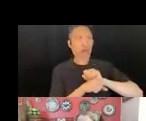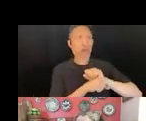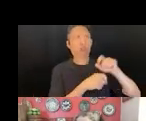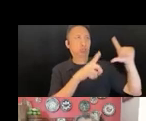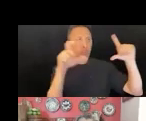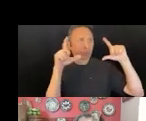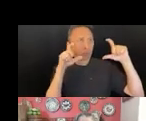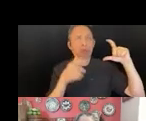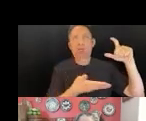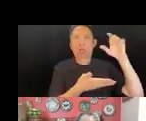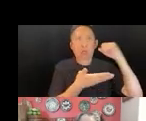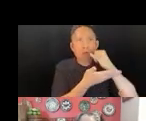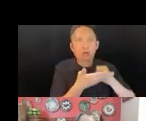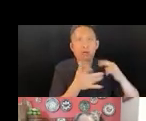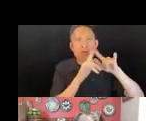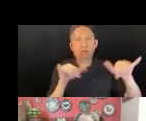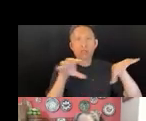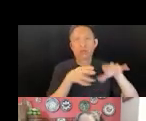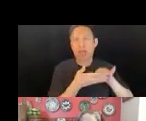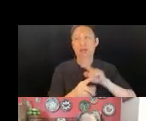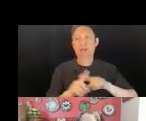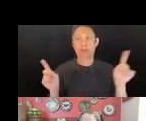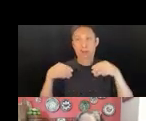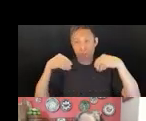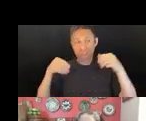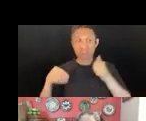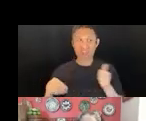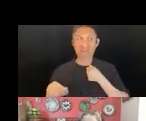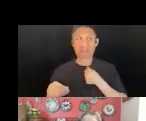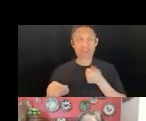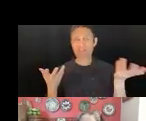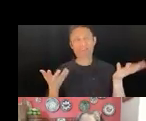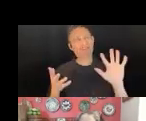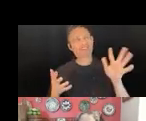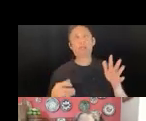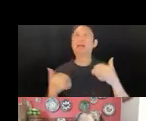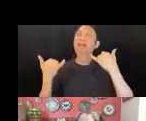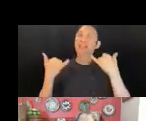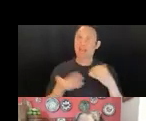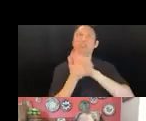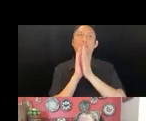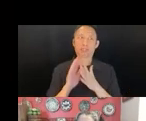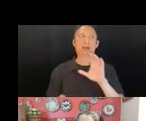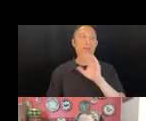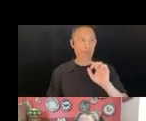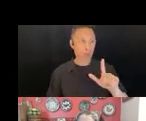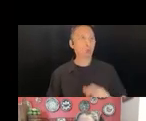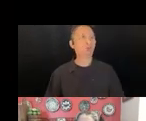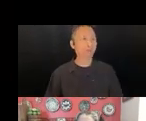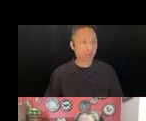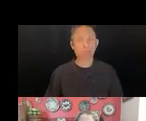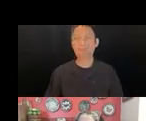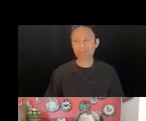this marketing. So I just want to say, like, marketing is cool, according to me. There's a long history